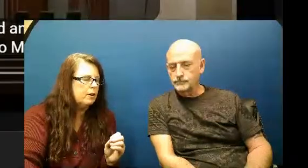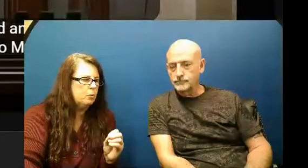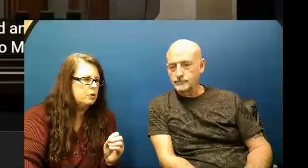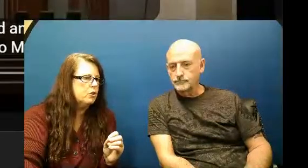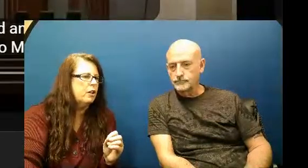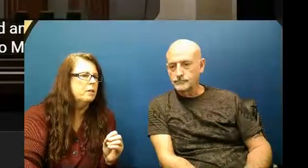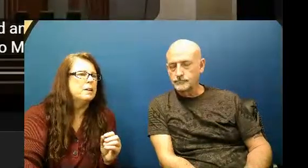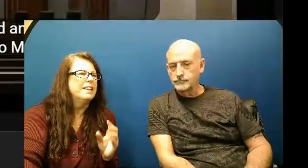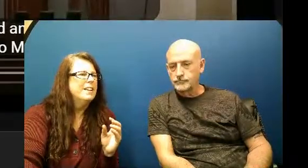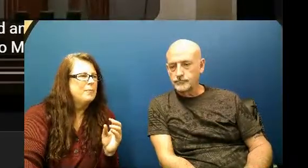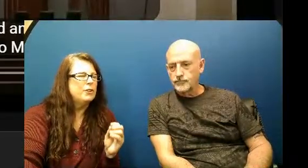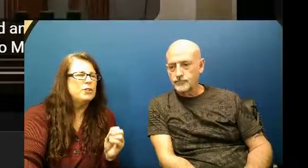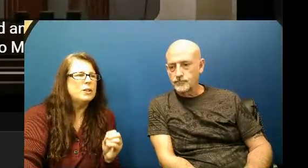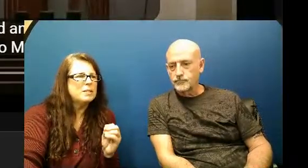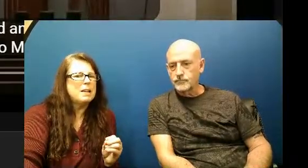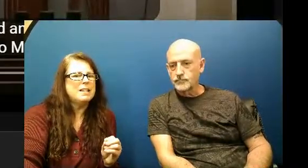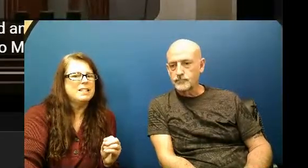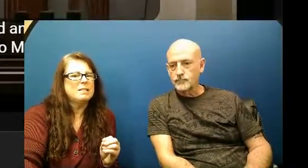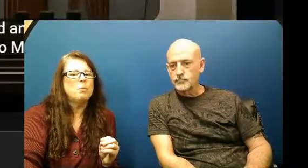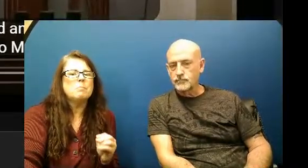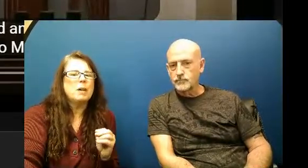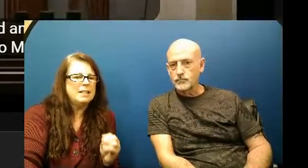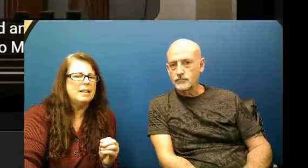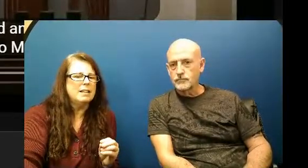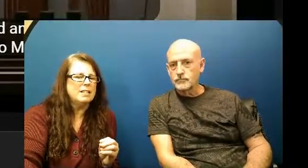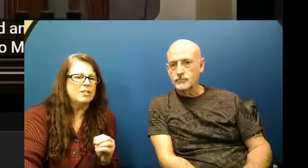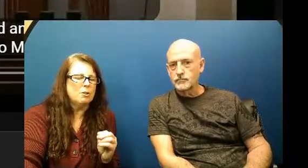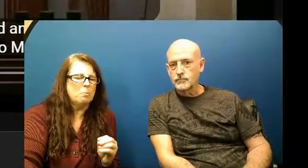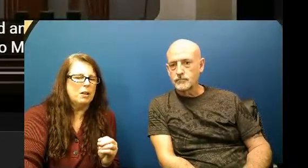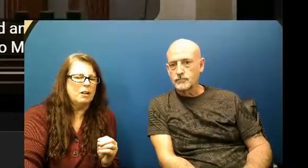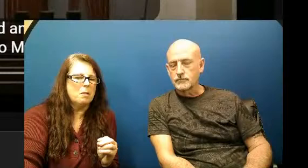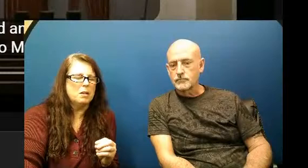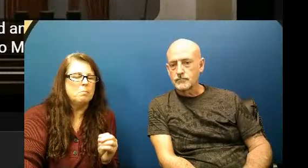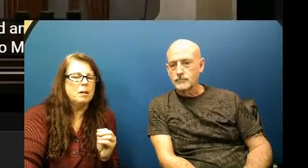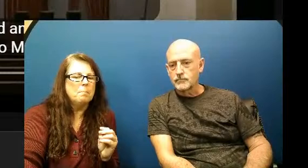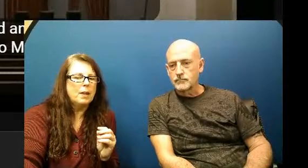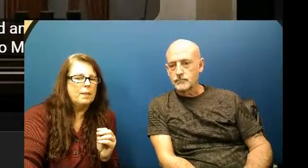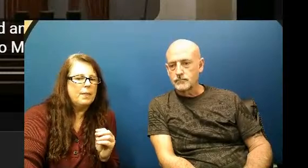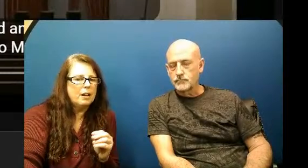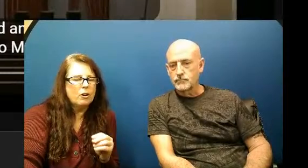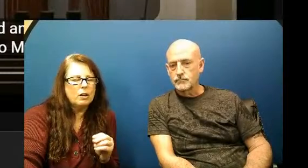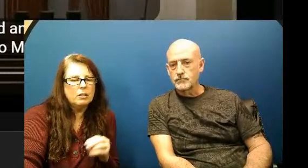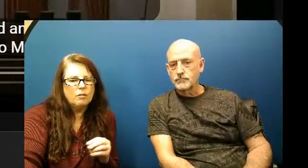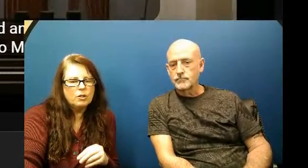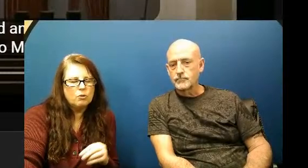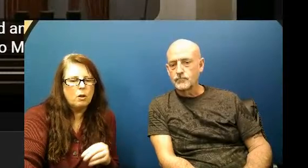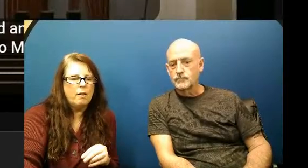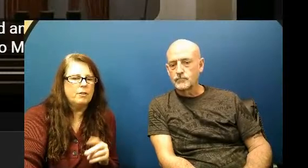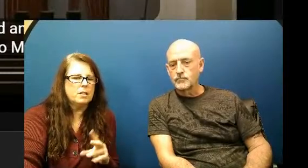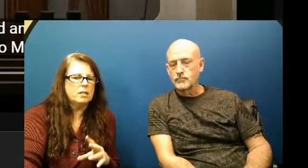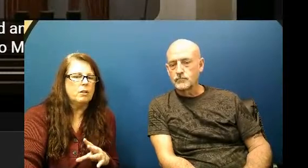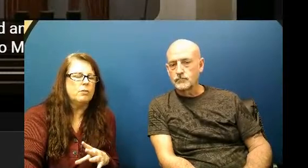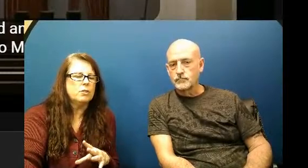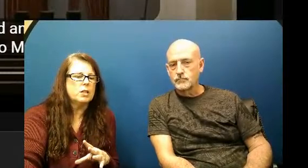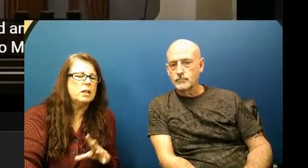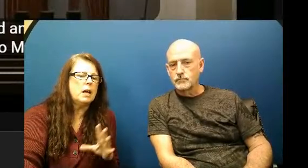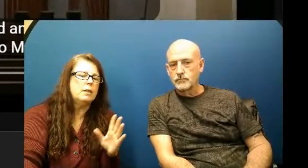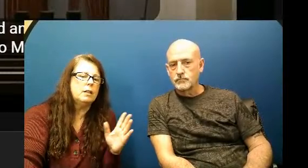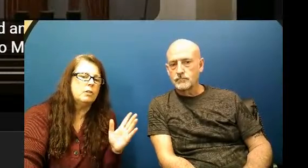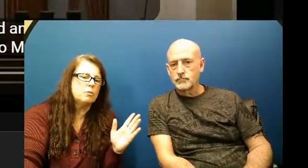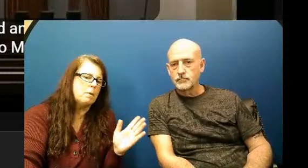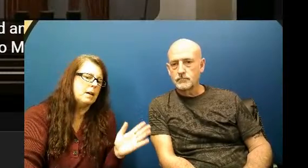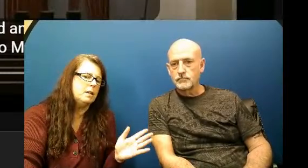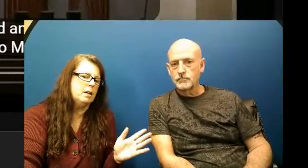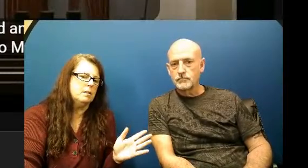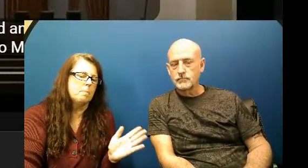I don't know what you call, but they're U.S. based. But ByteDance is their umbrella company, but their individual office is in Culver City, and